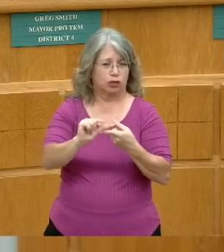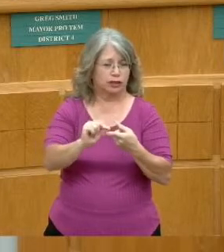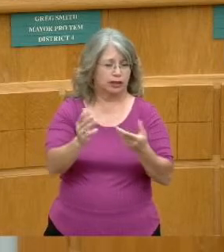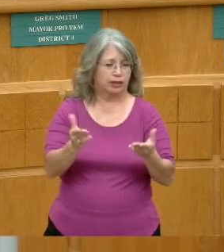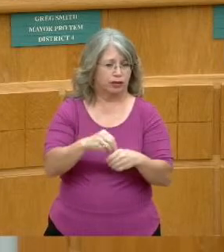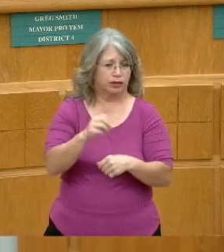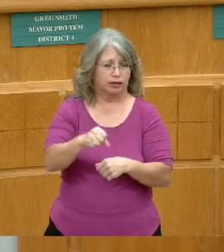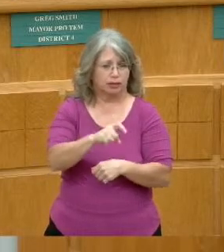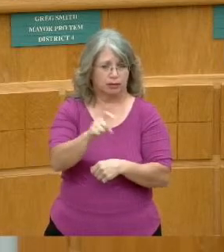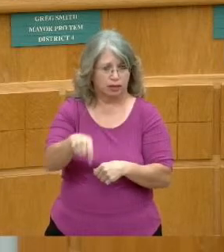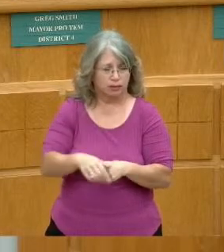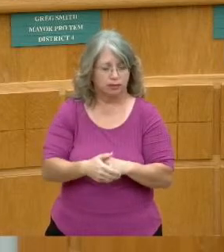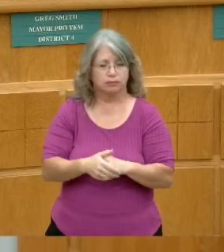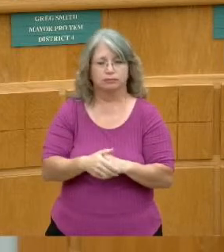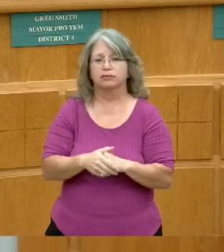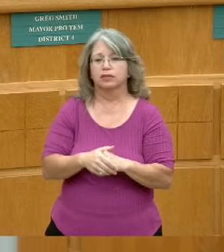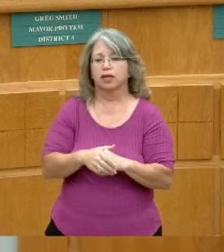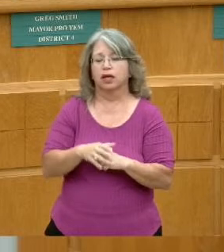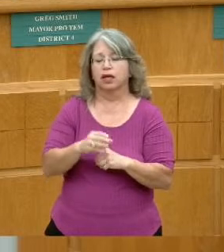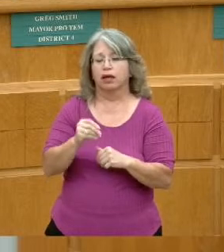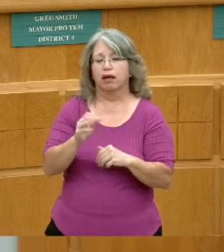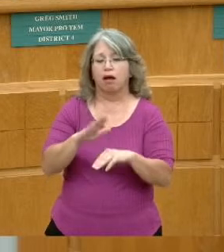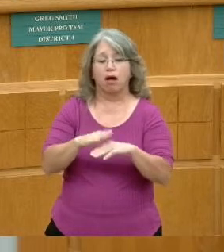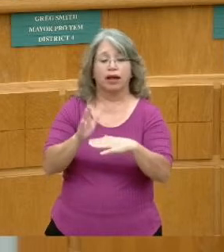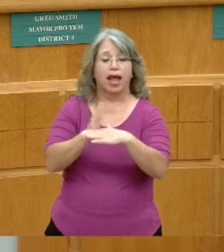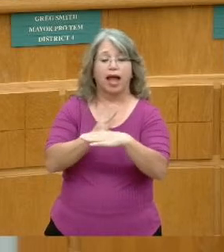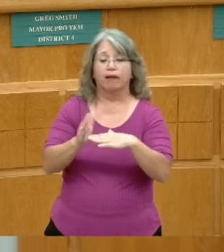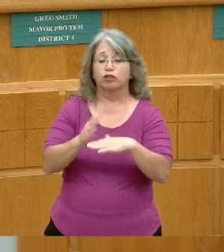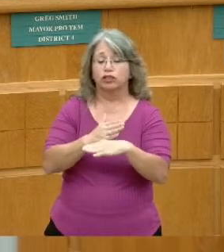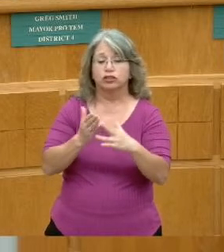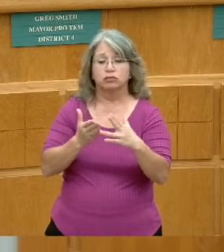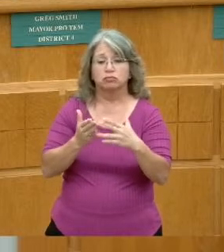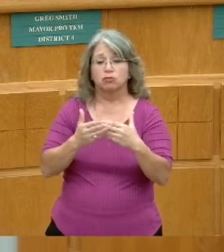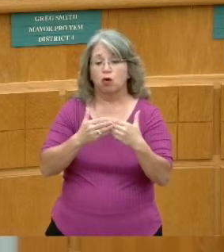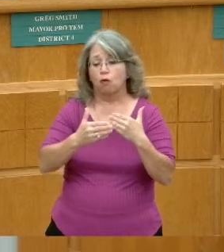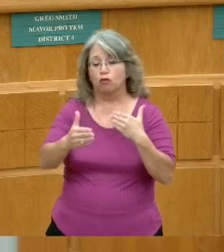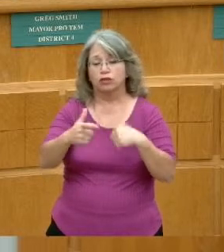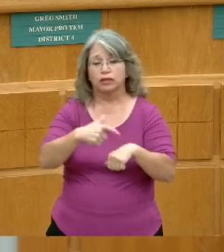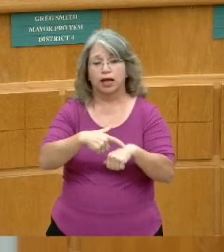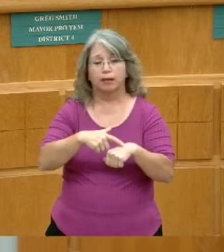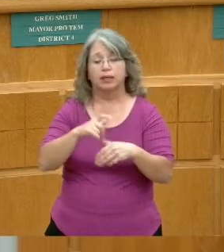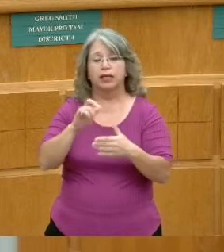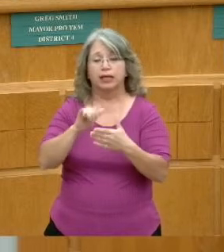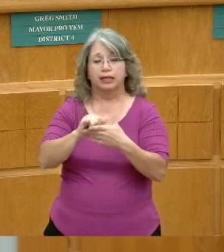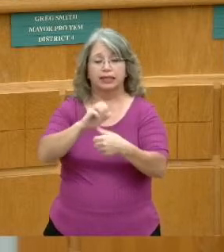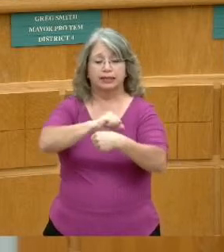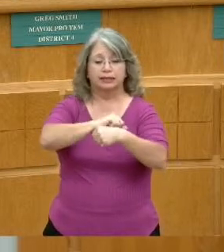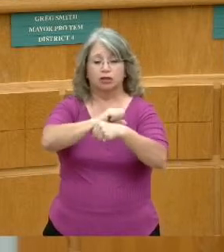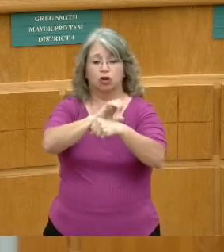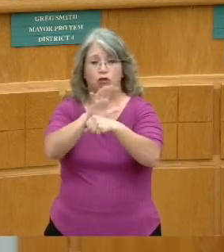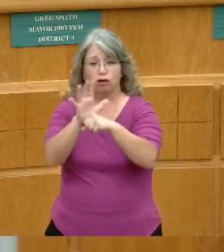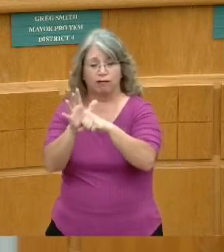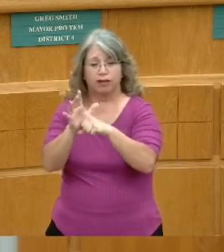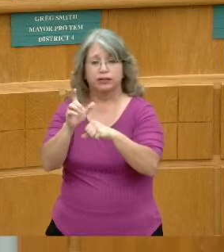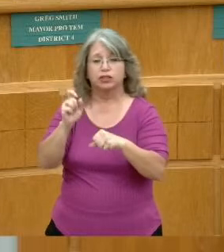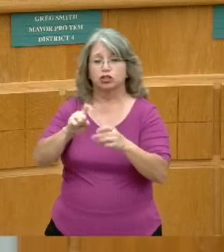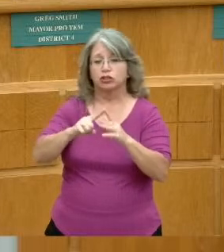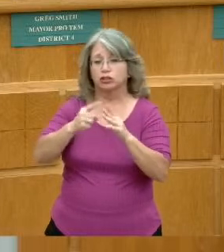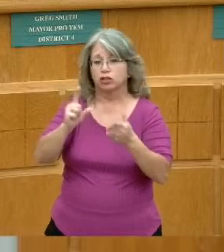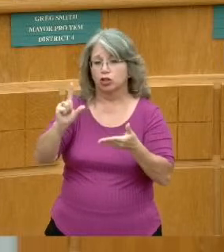on average over time, the COVID-19 pandemic locally should start to shrink as long as there aren't other